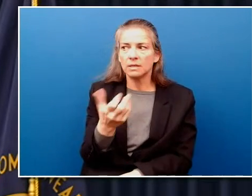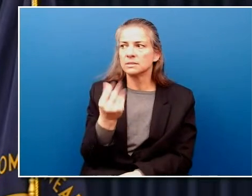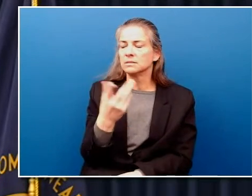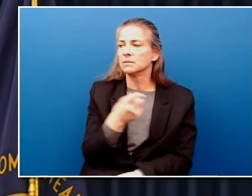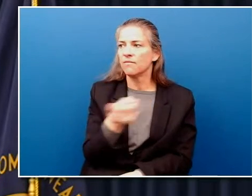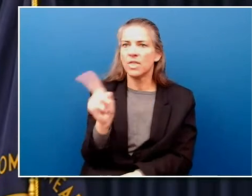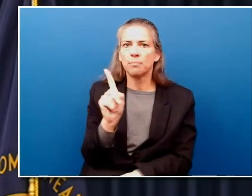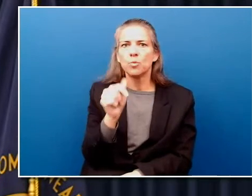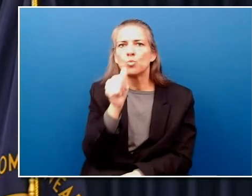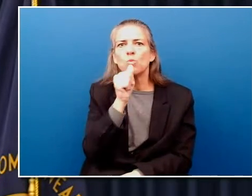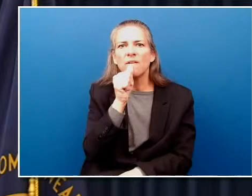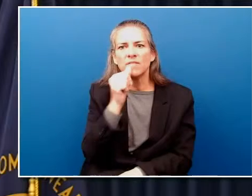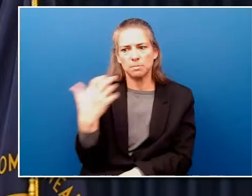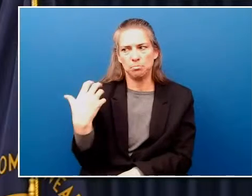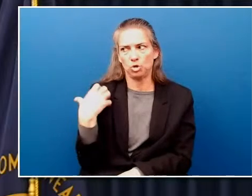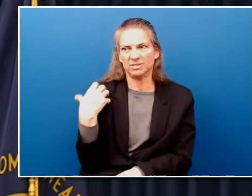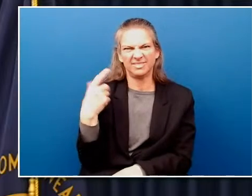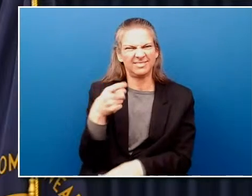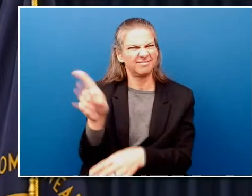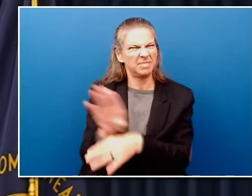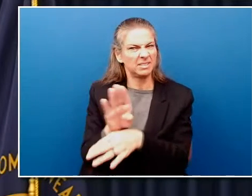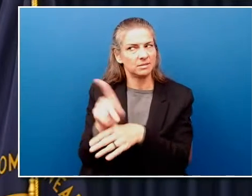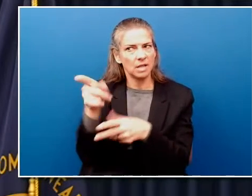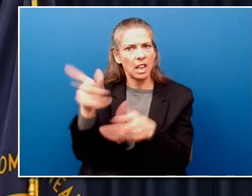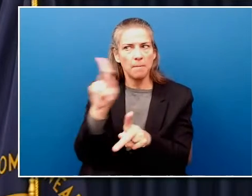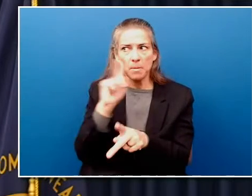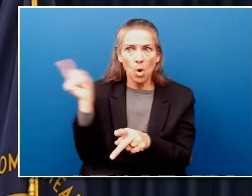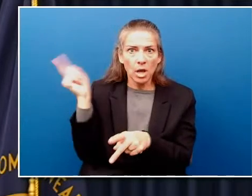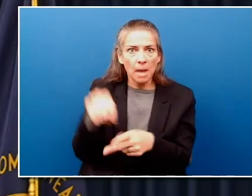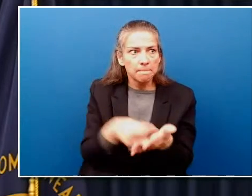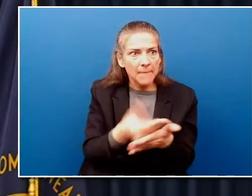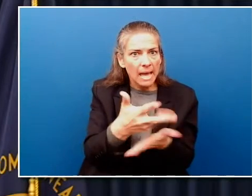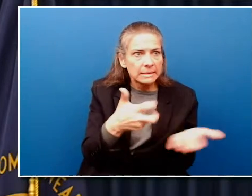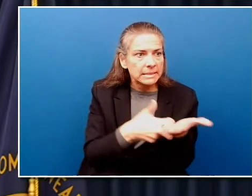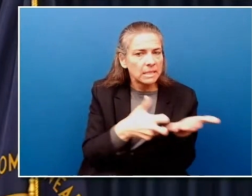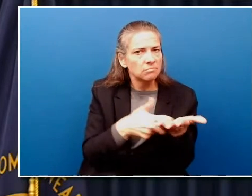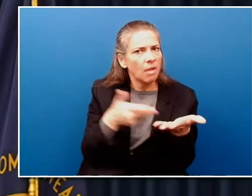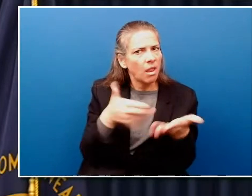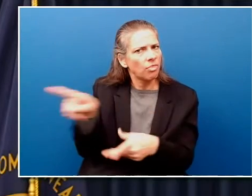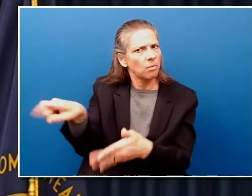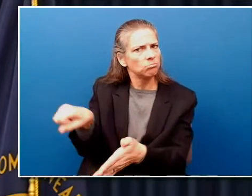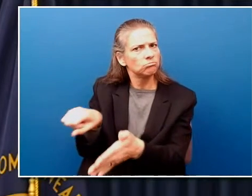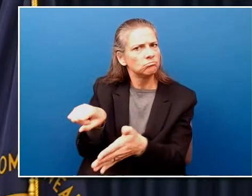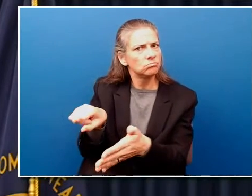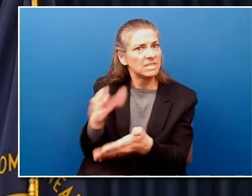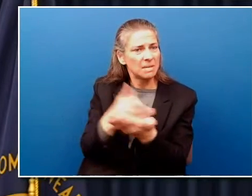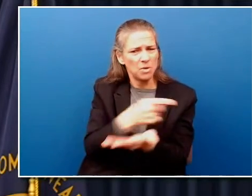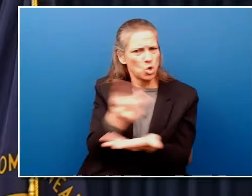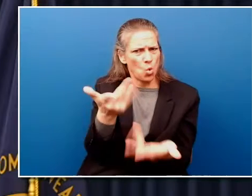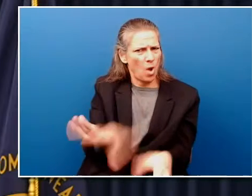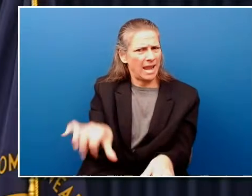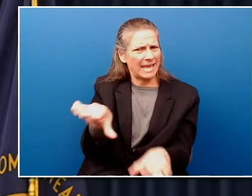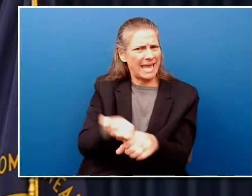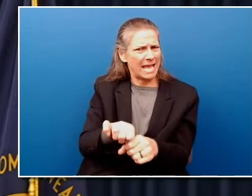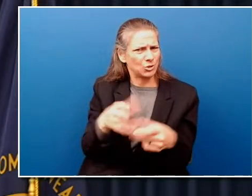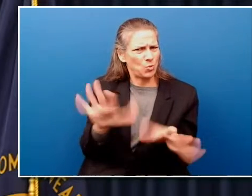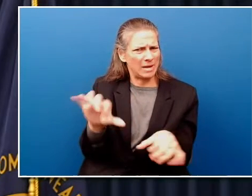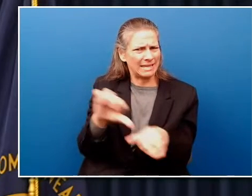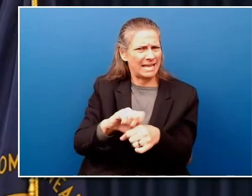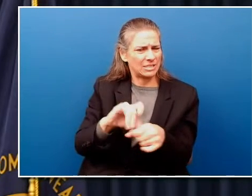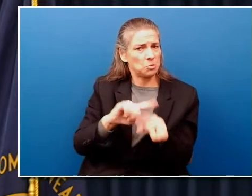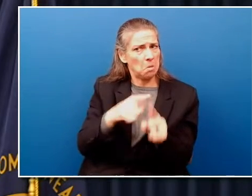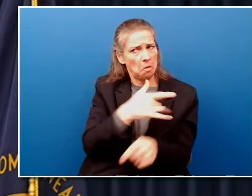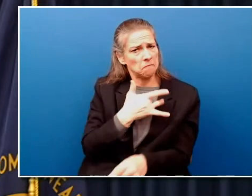private employers that rely on people coming in and buying tickets and doing other things, don't want a gas station, but they do think that